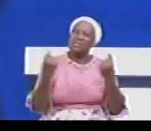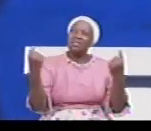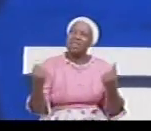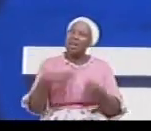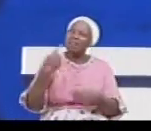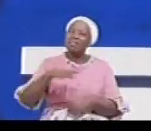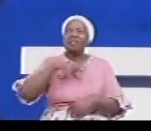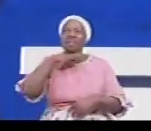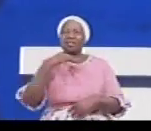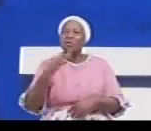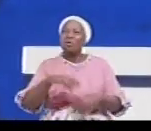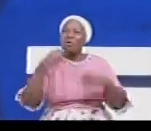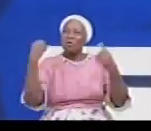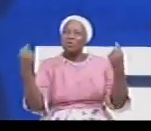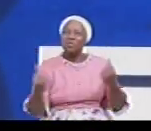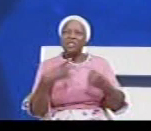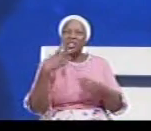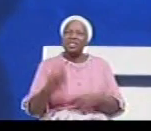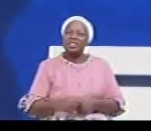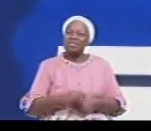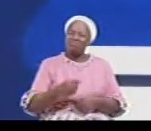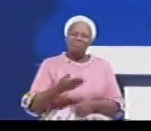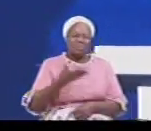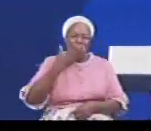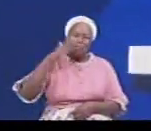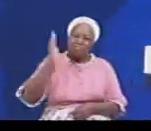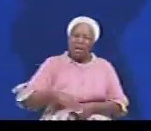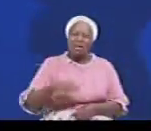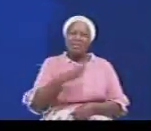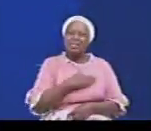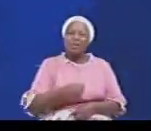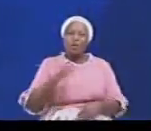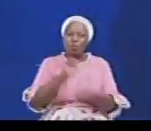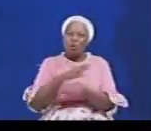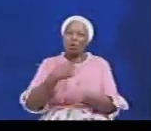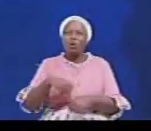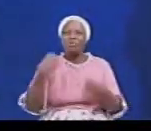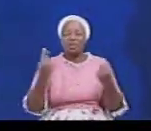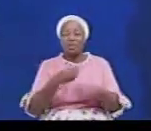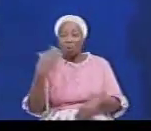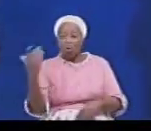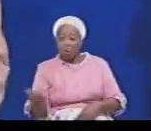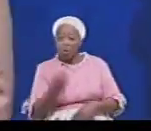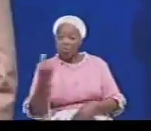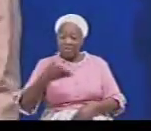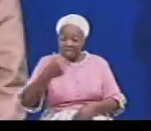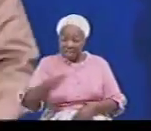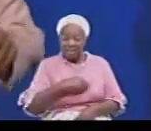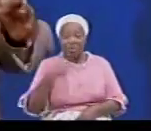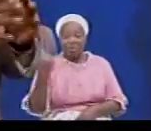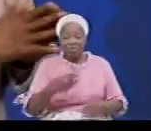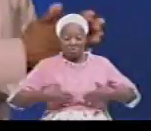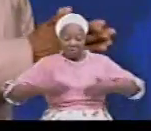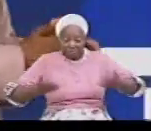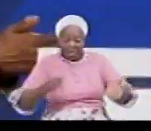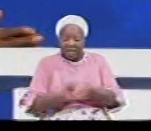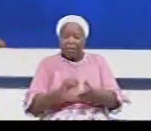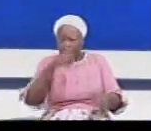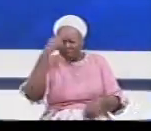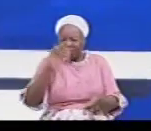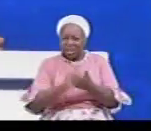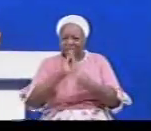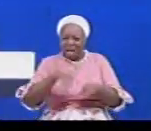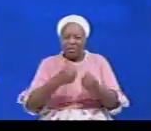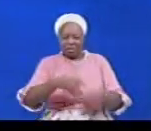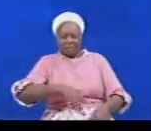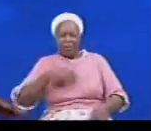pollution of sin, the dirt of sin, always there. And they are always confessing that because that's how they feel. But you know, when